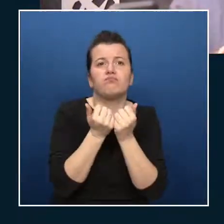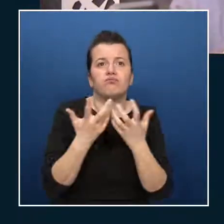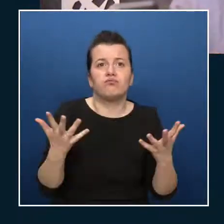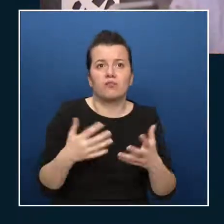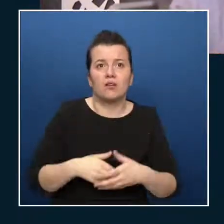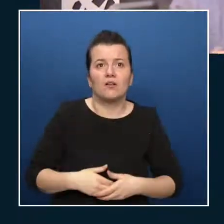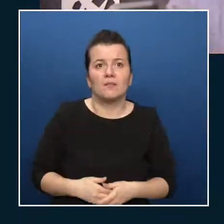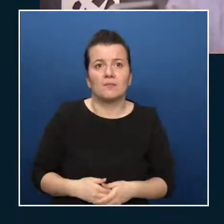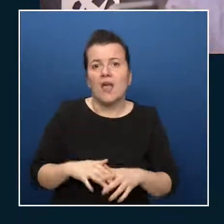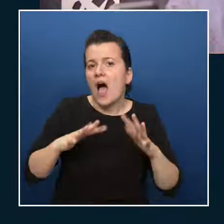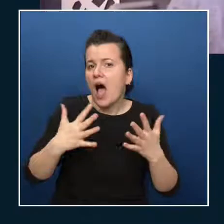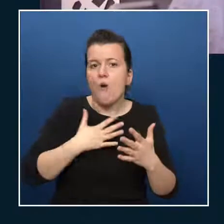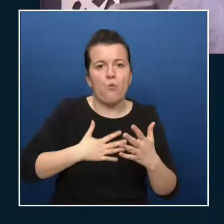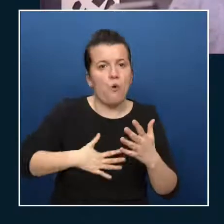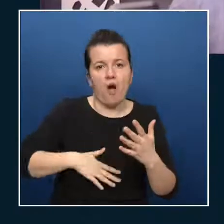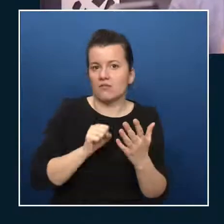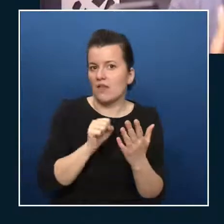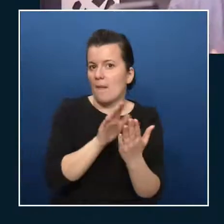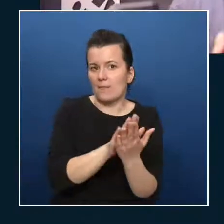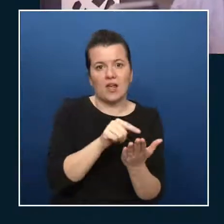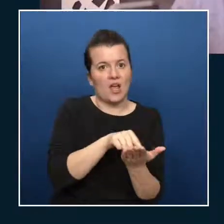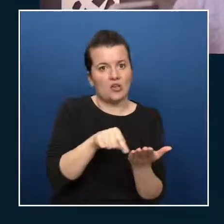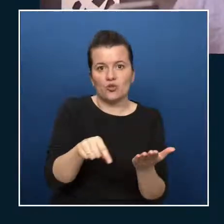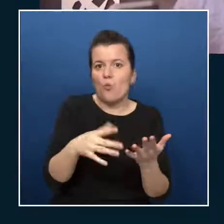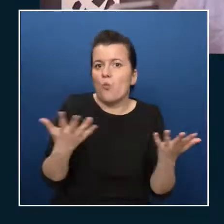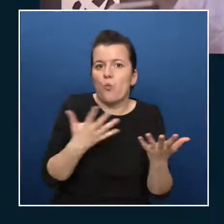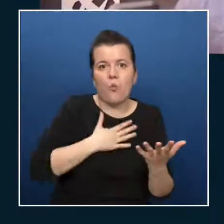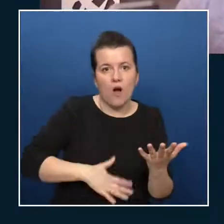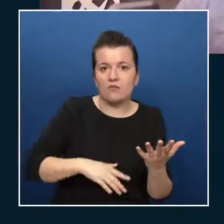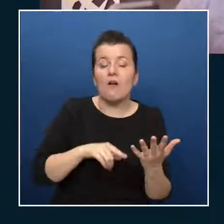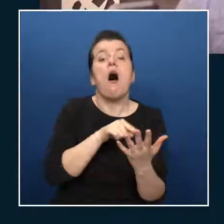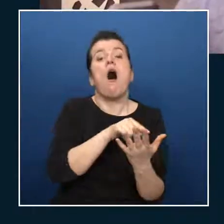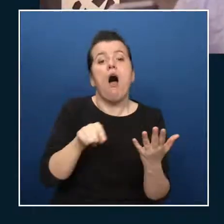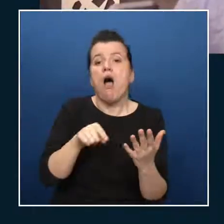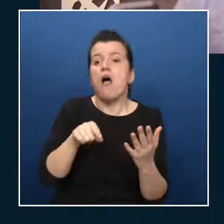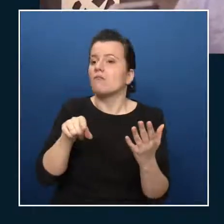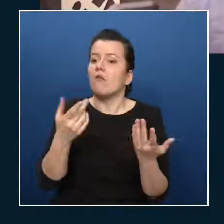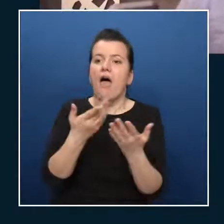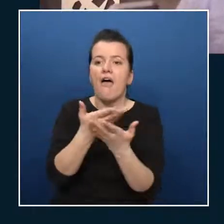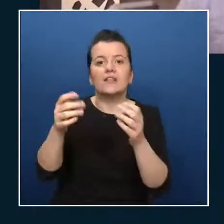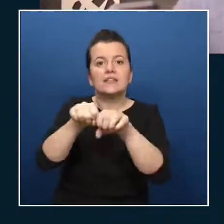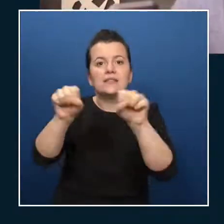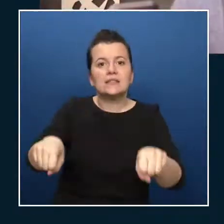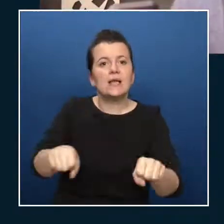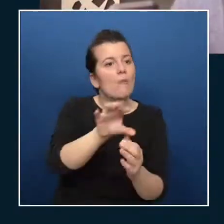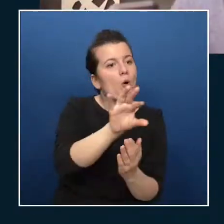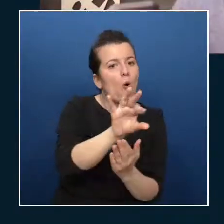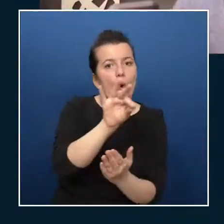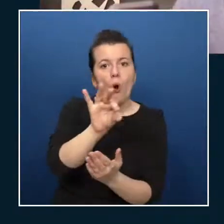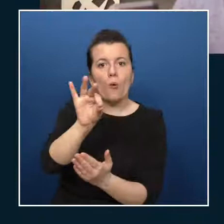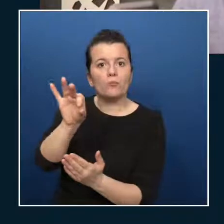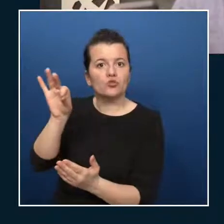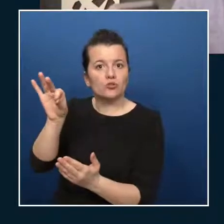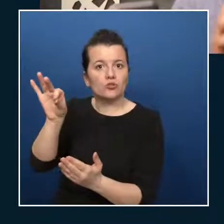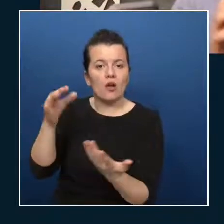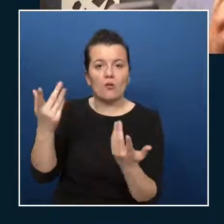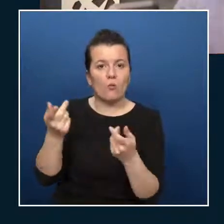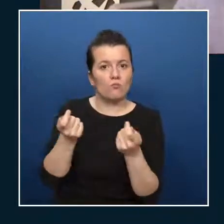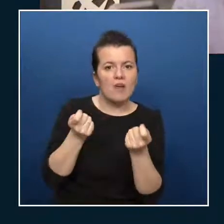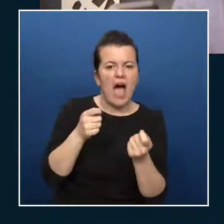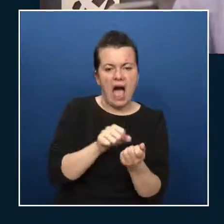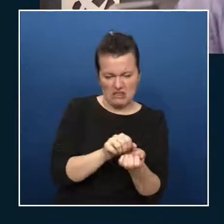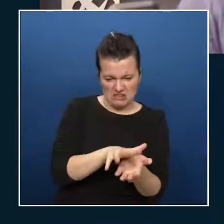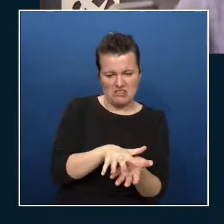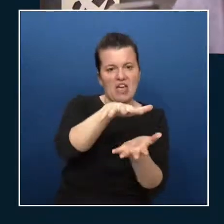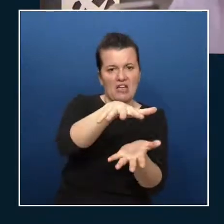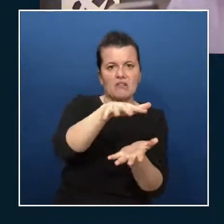your own applications. It comes with an optional content management system. If you build your applications and you want to manage your data,